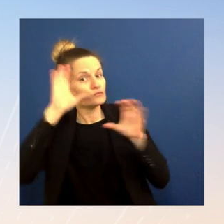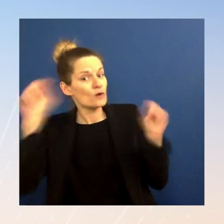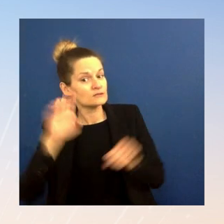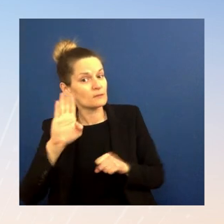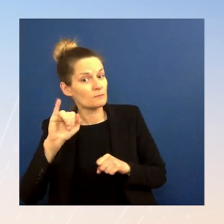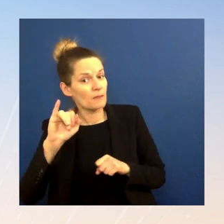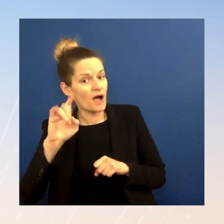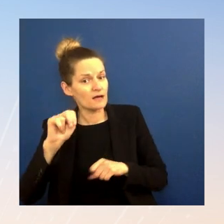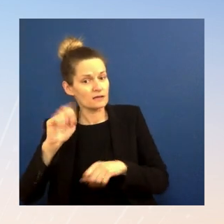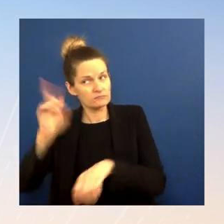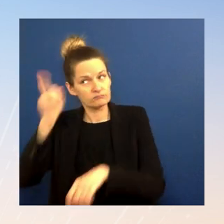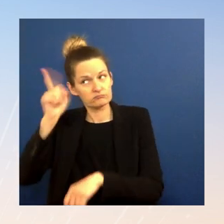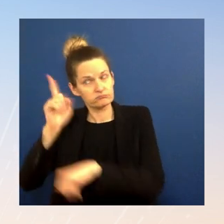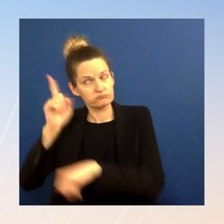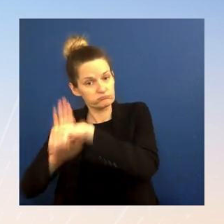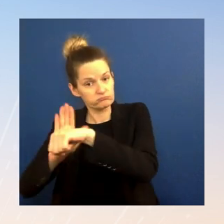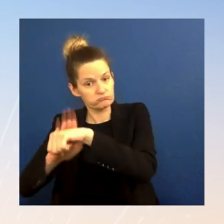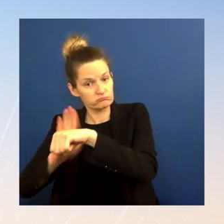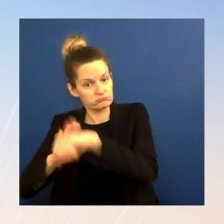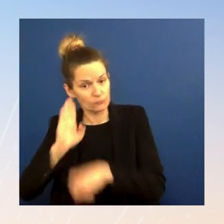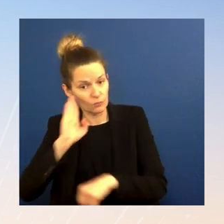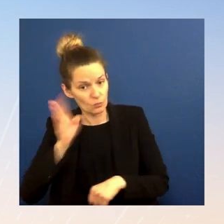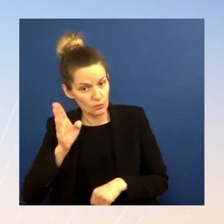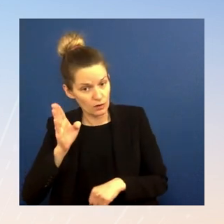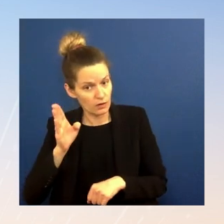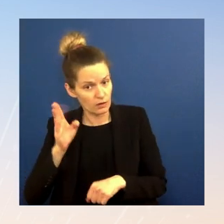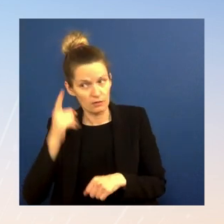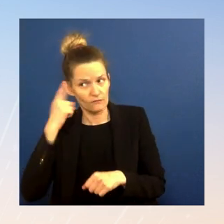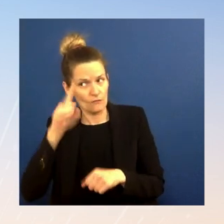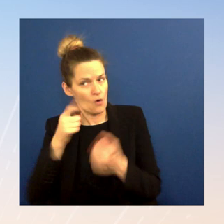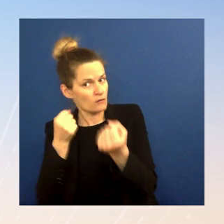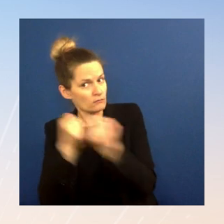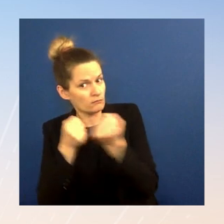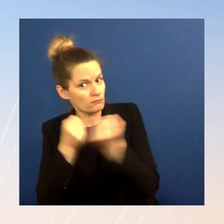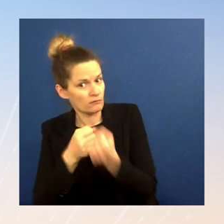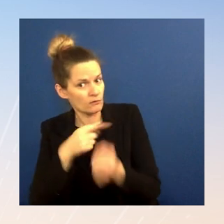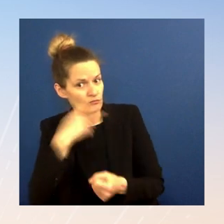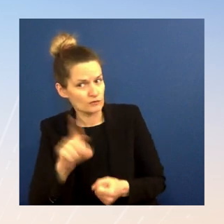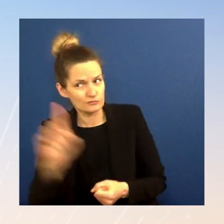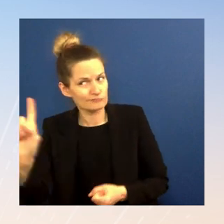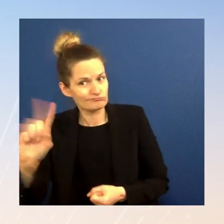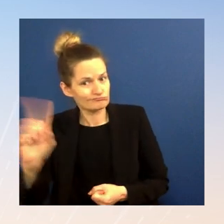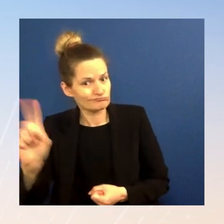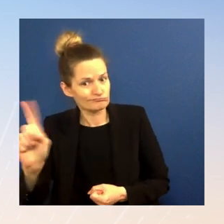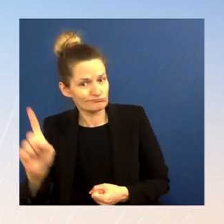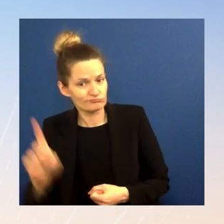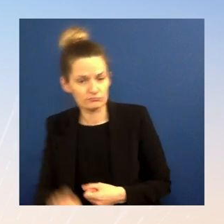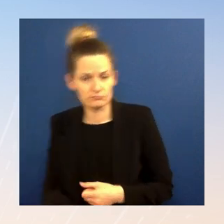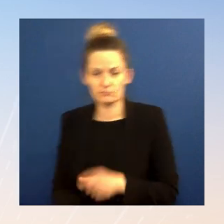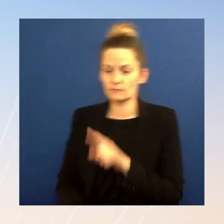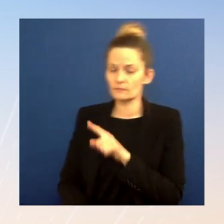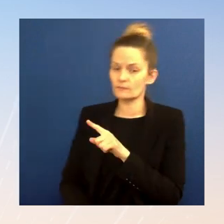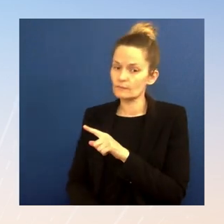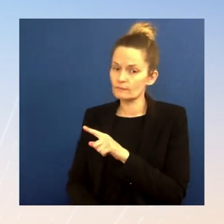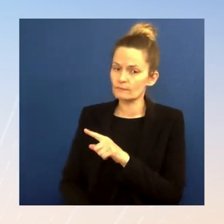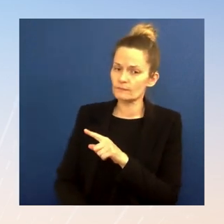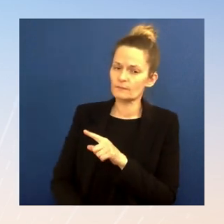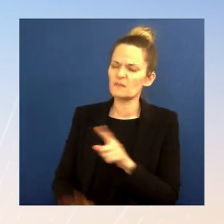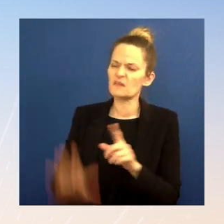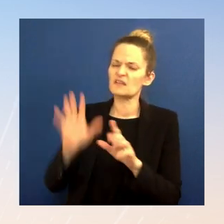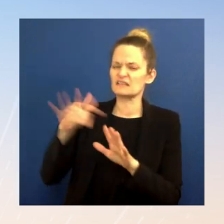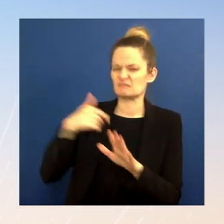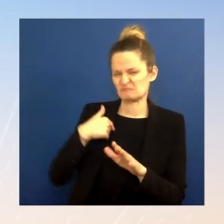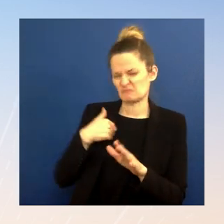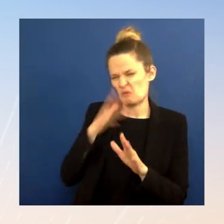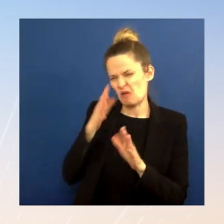decision? Sure. Well, why don't I give you a little bit more of a preview on the call, and hopefully we'll answer exactly your question. The President, as I think you've heard him say before,